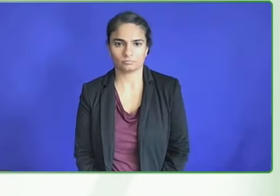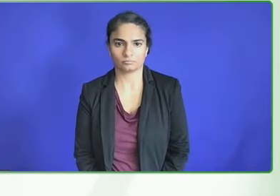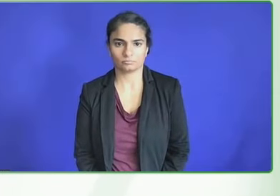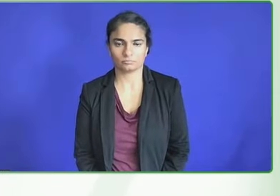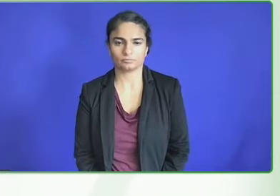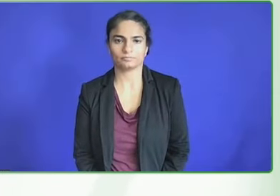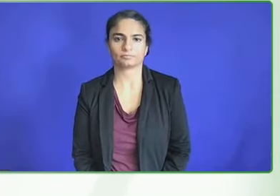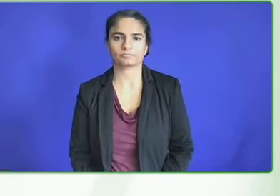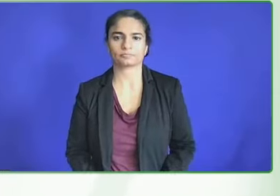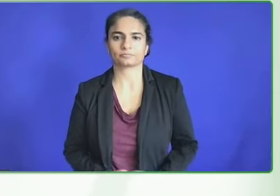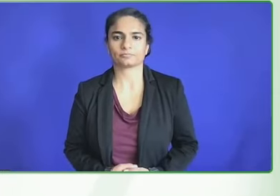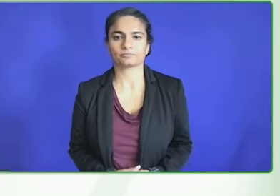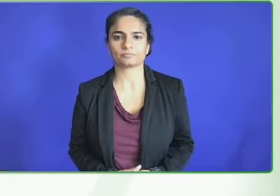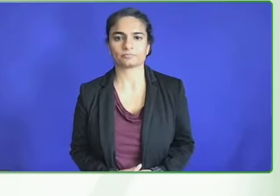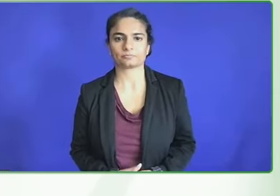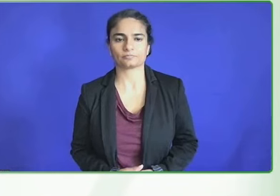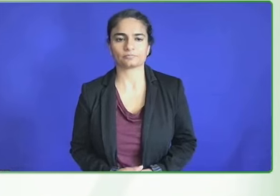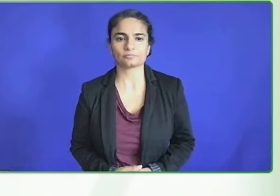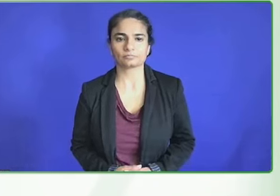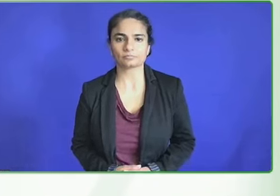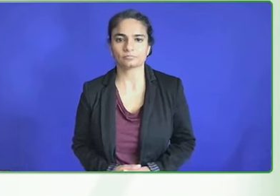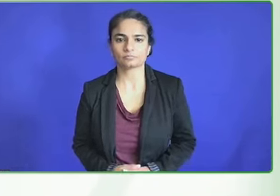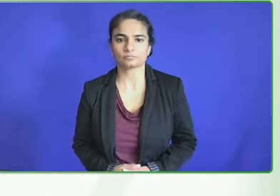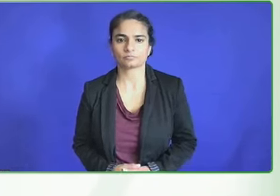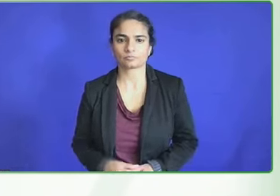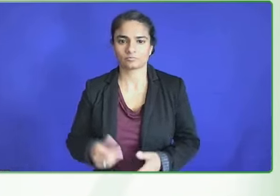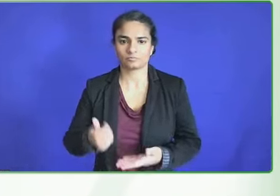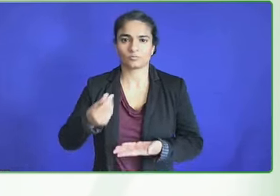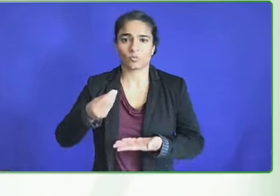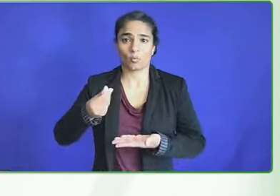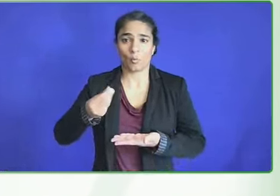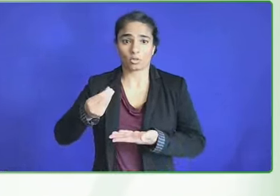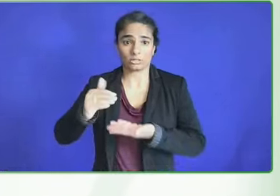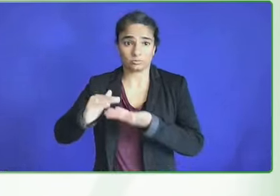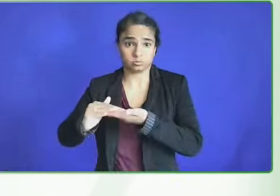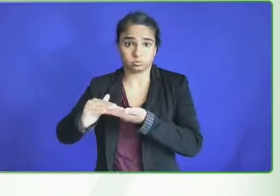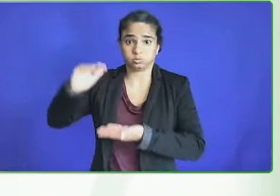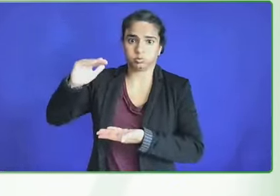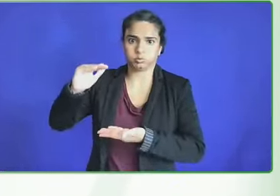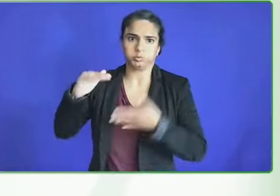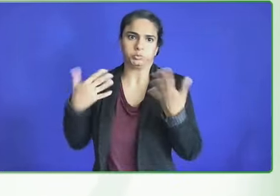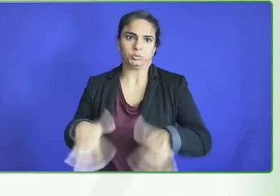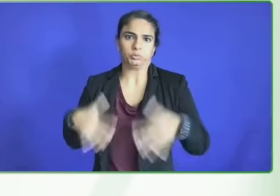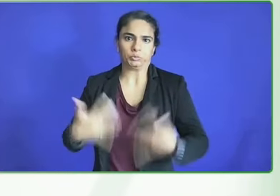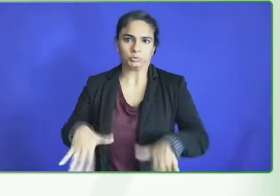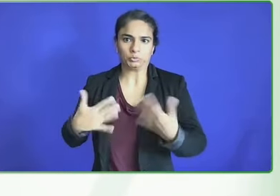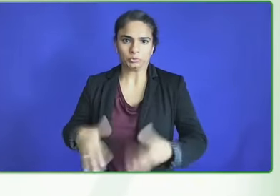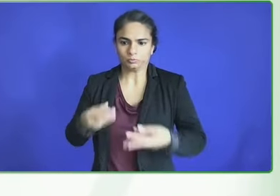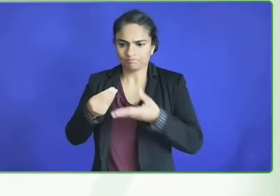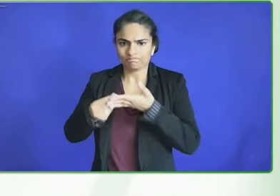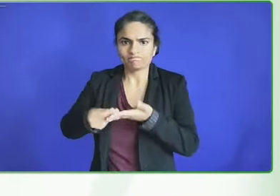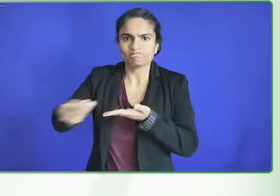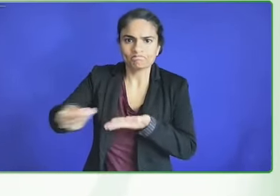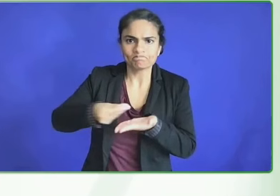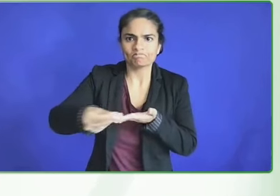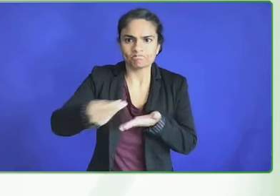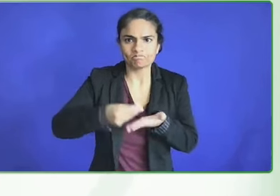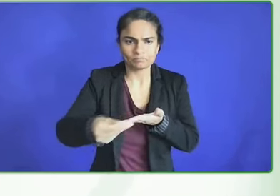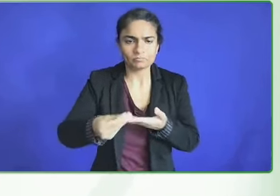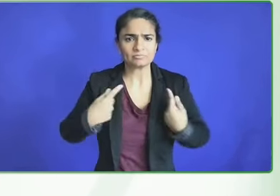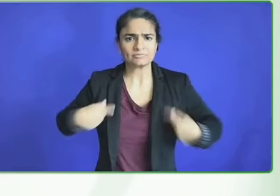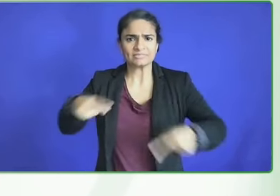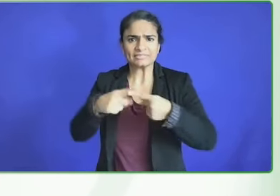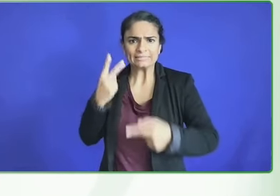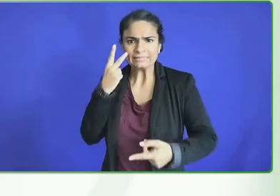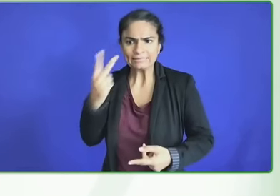we are facing, and relatively ineffective regulatory mechanism. As of now, there is ineffective regulatory